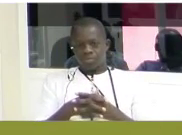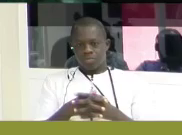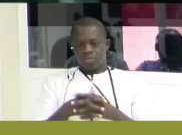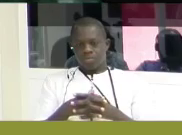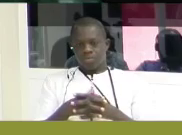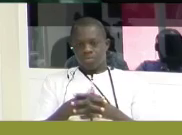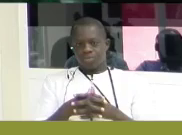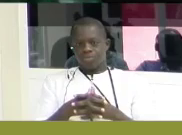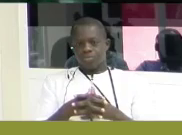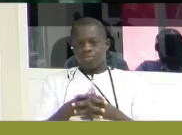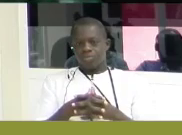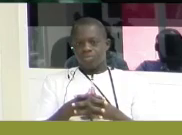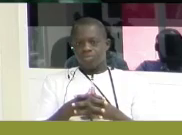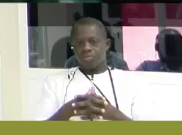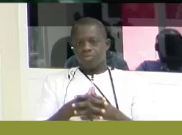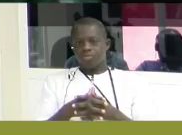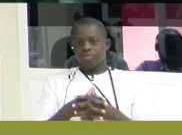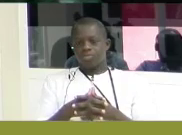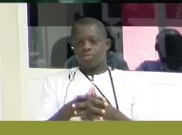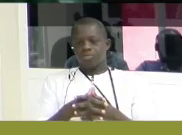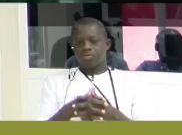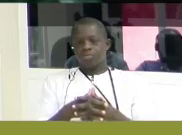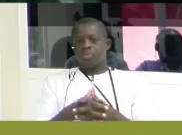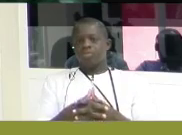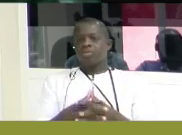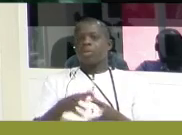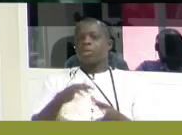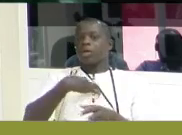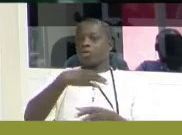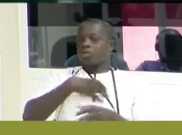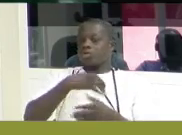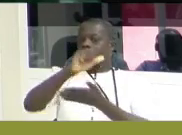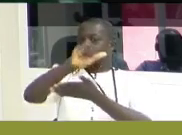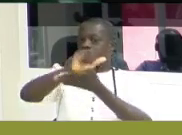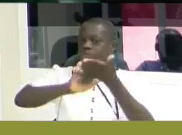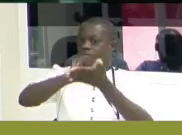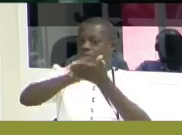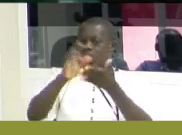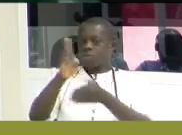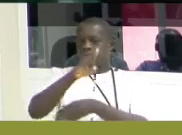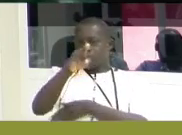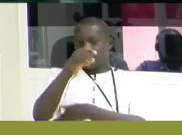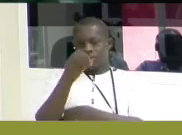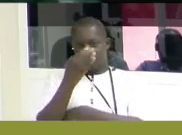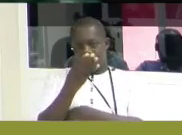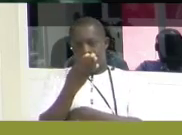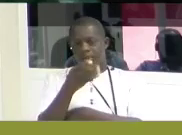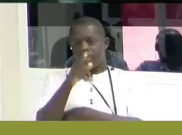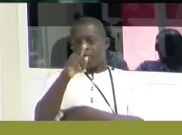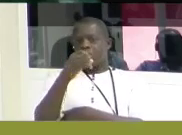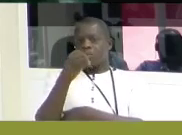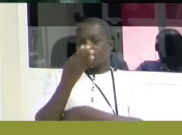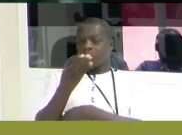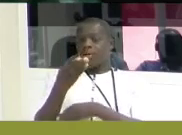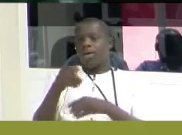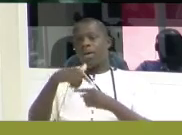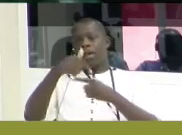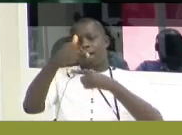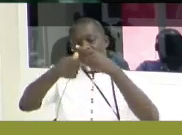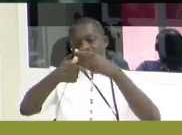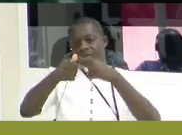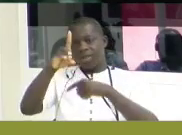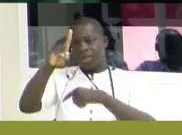I would just like to summarize what you said so that we can understand you better. You mentioned that after Deda's